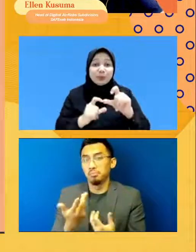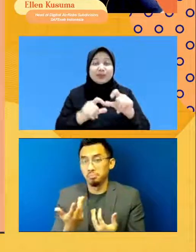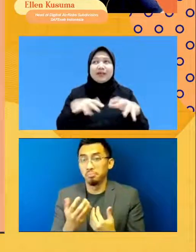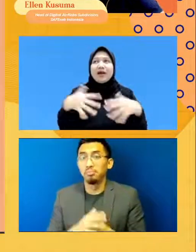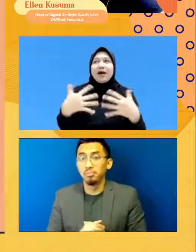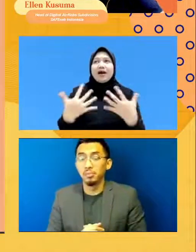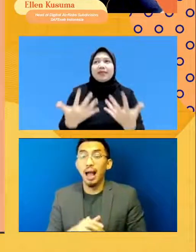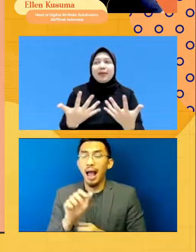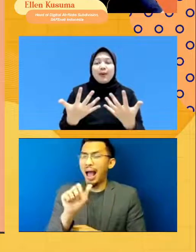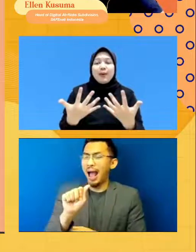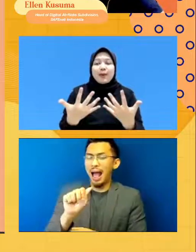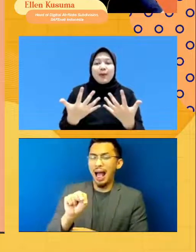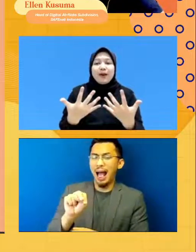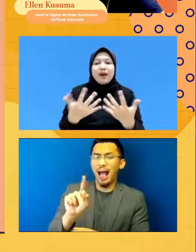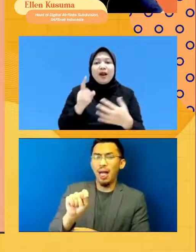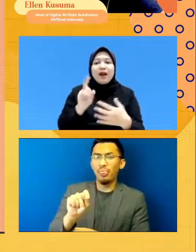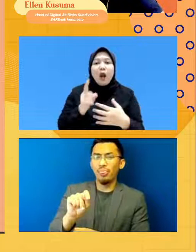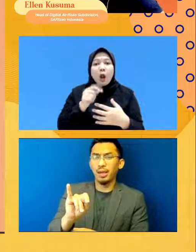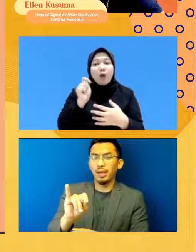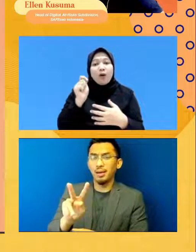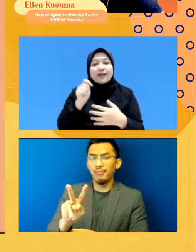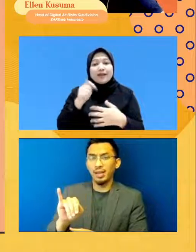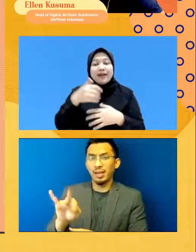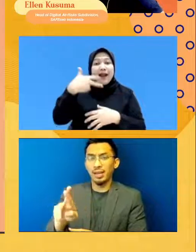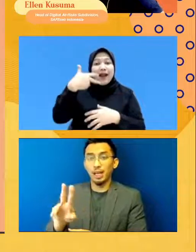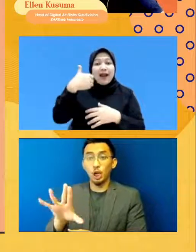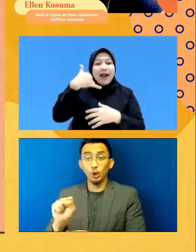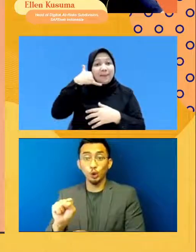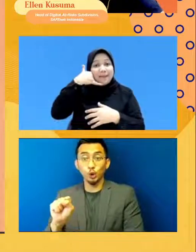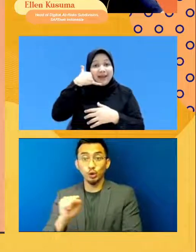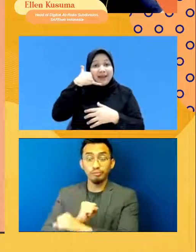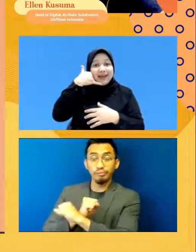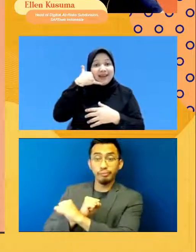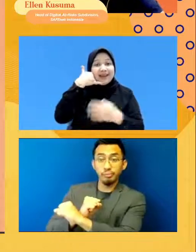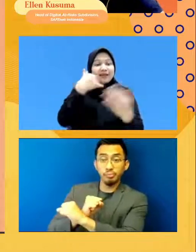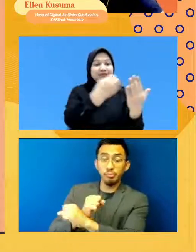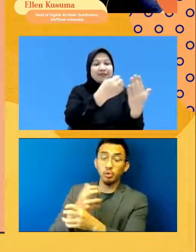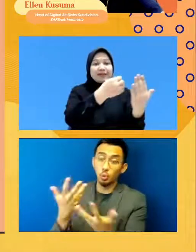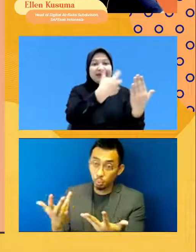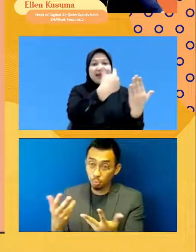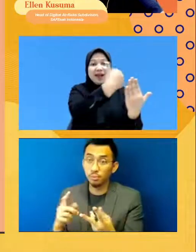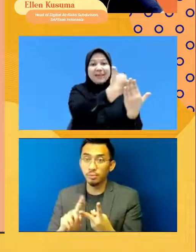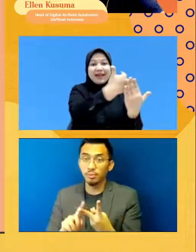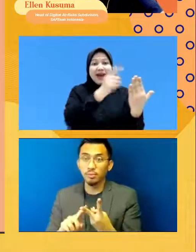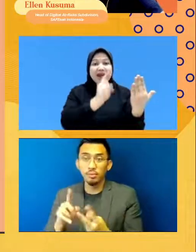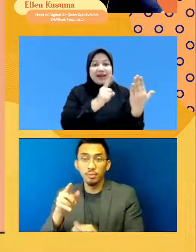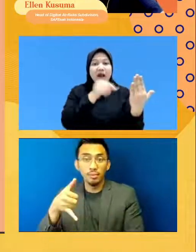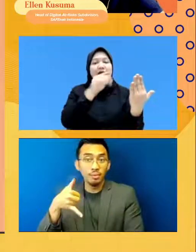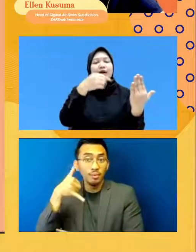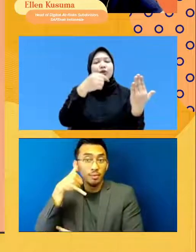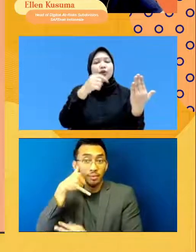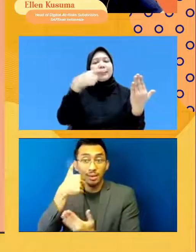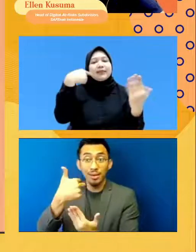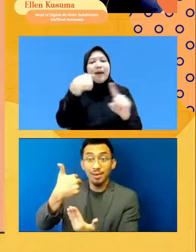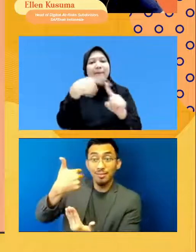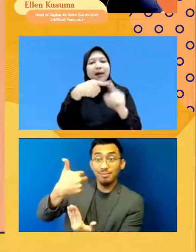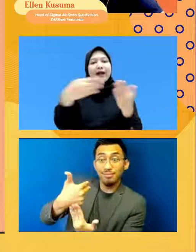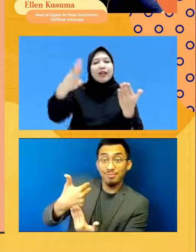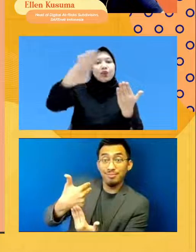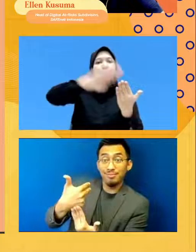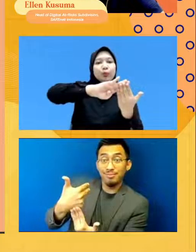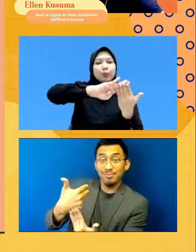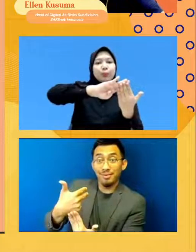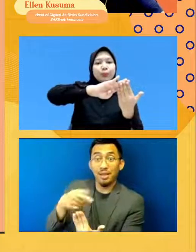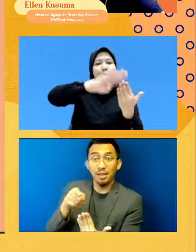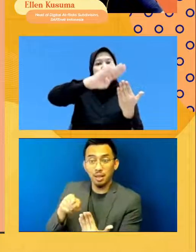when you have a camera on your phone, you could also have this lens cover, so you will